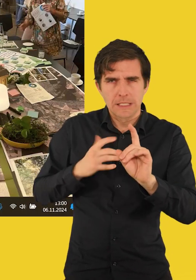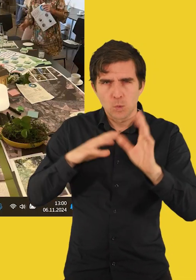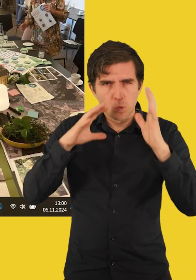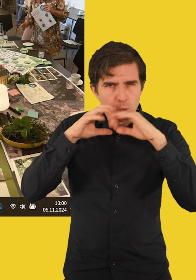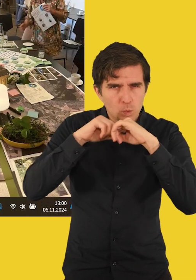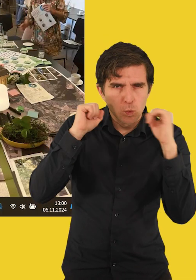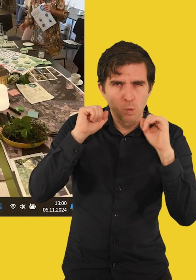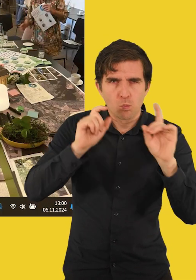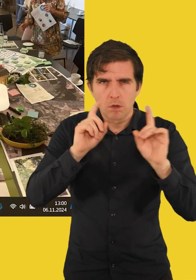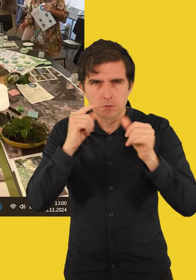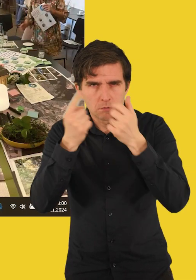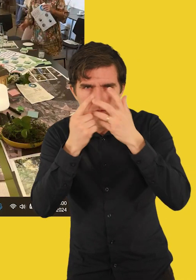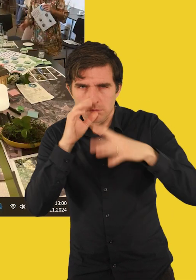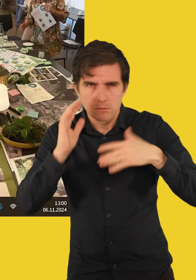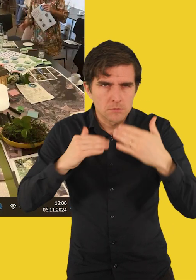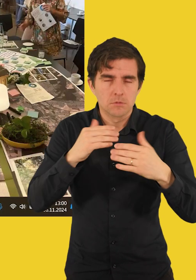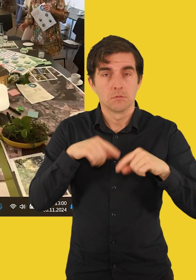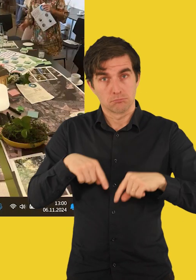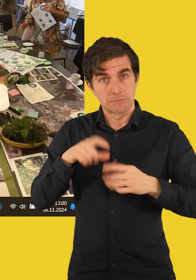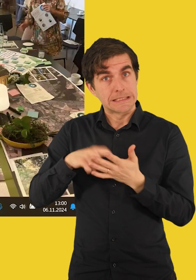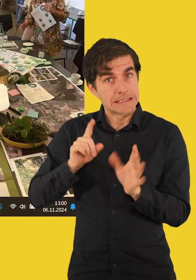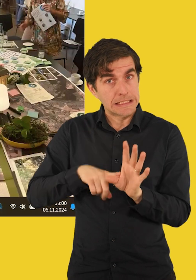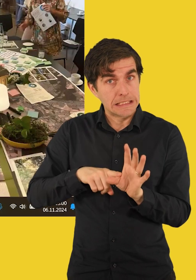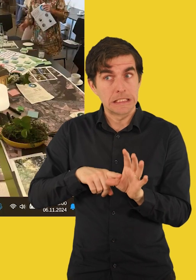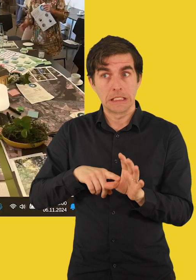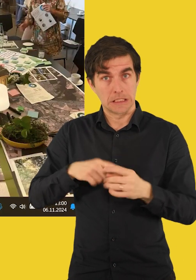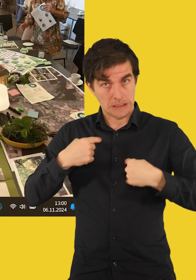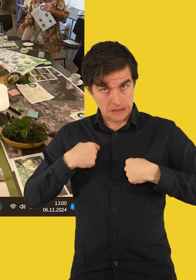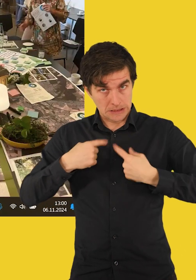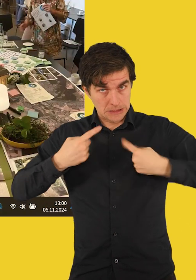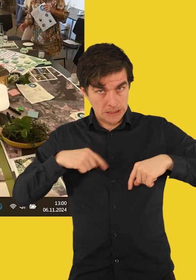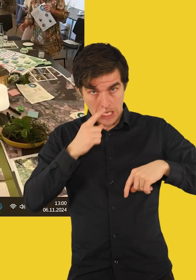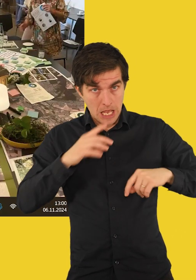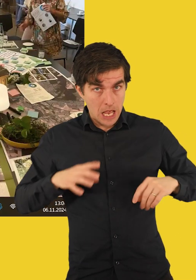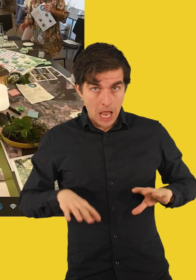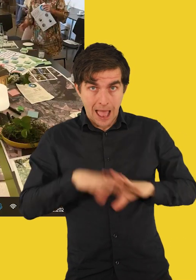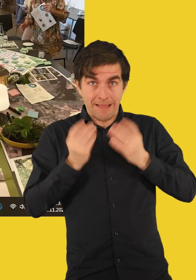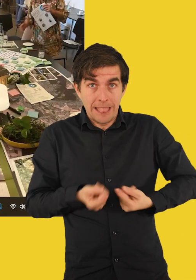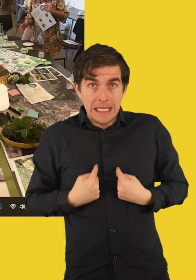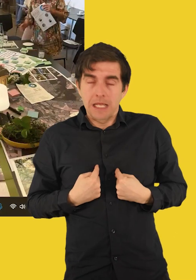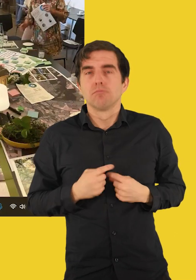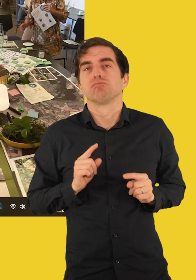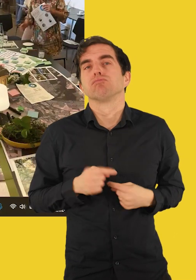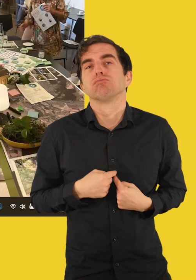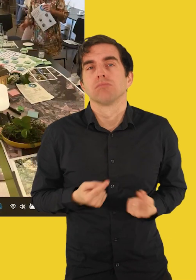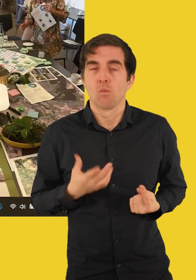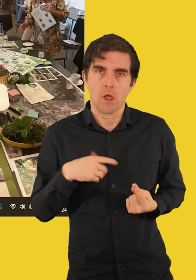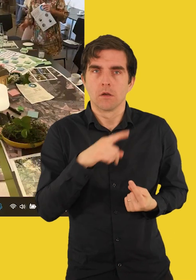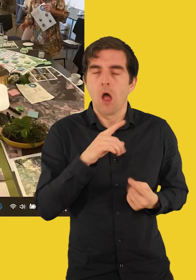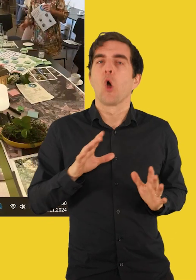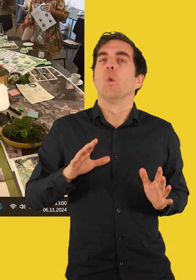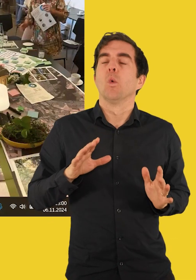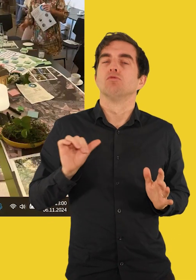underline the assumption that as a city or as a city administration, we can't do everything. So